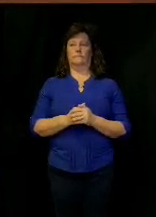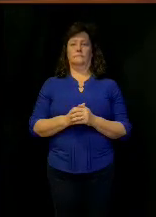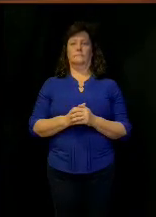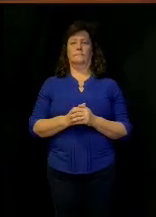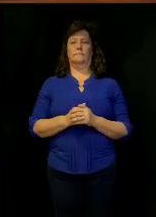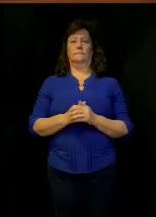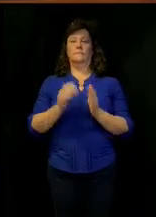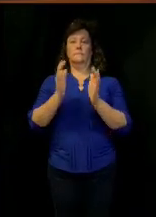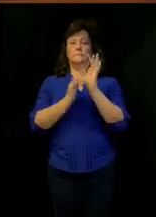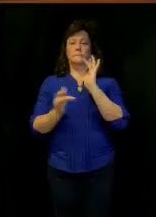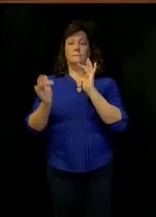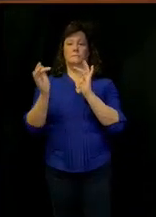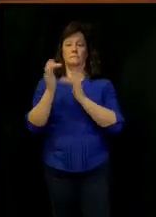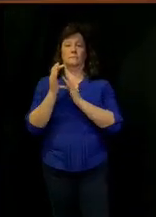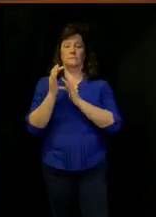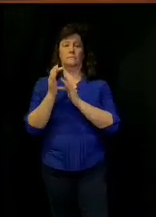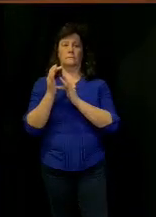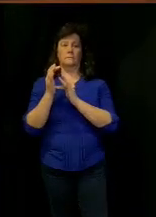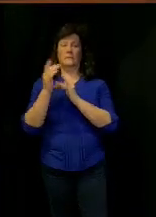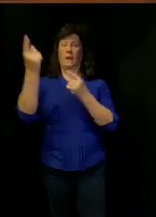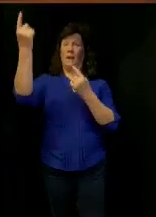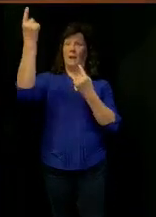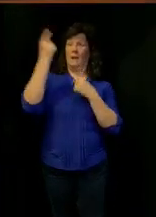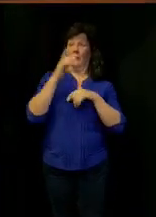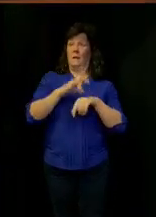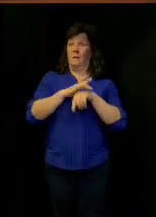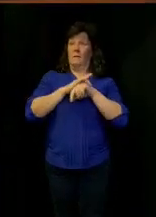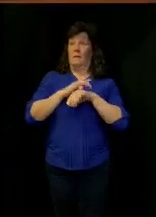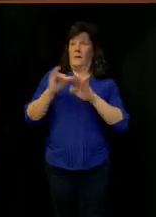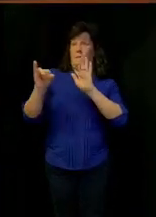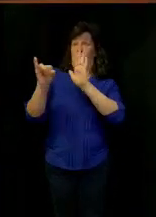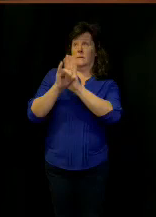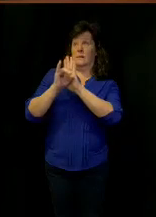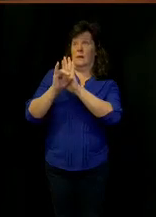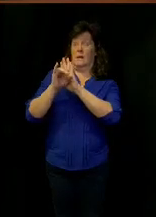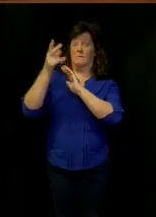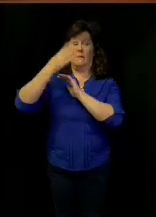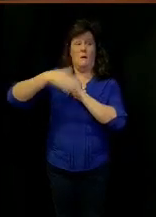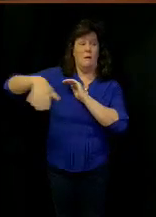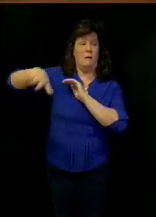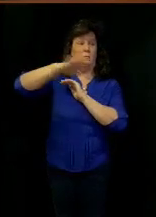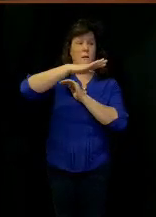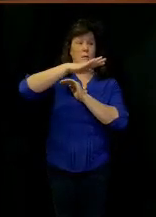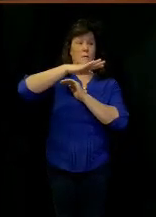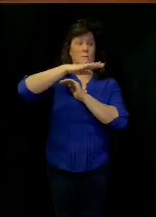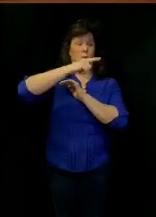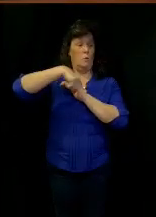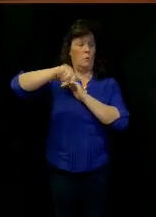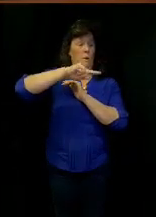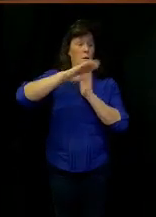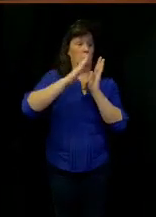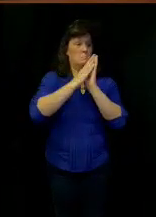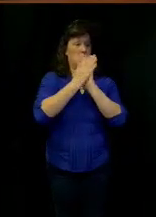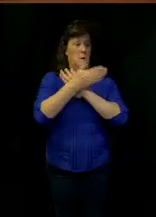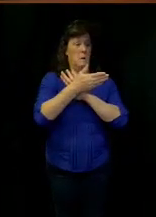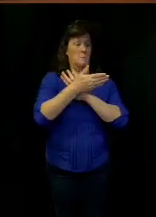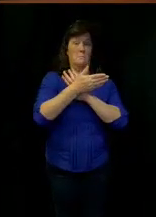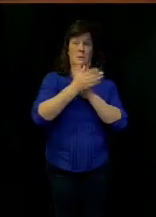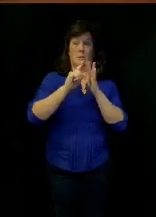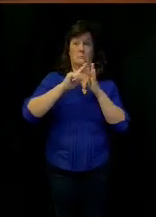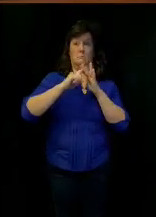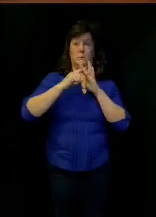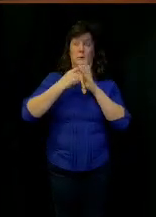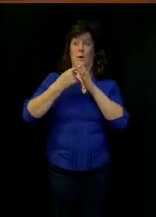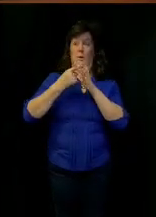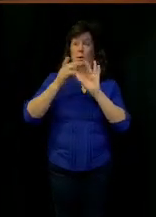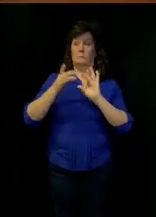So Jesus comes to this earth, he identifies with us so we could identify with him. I love